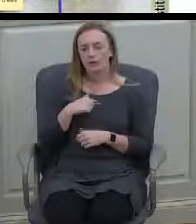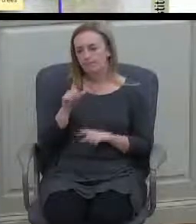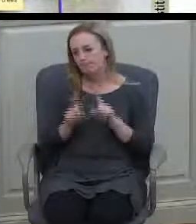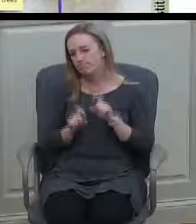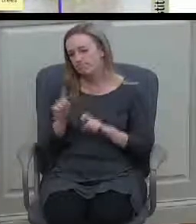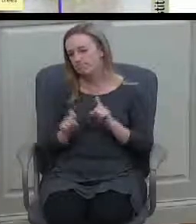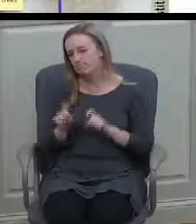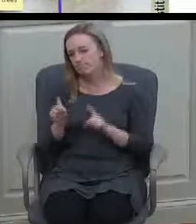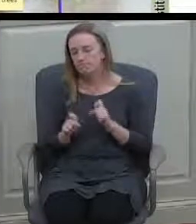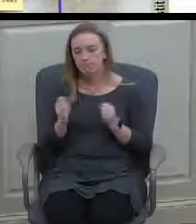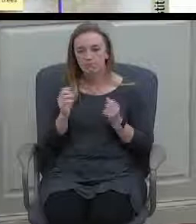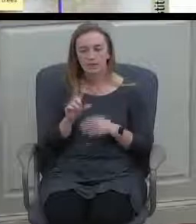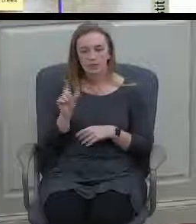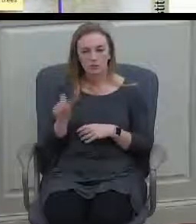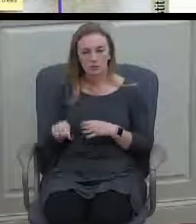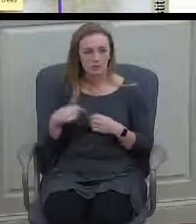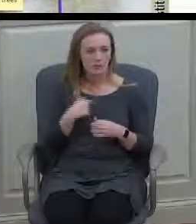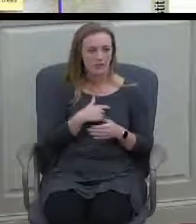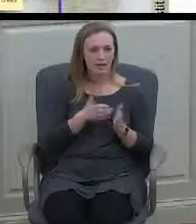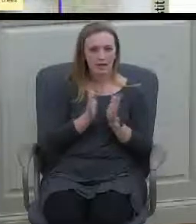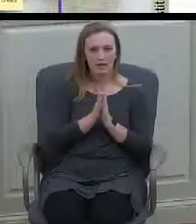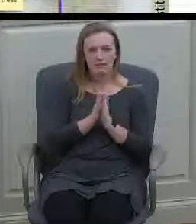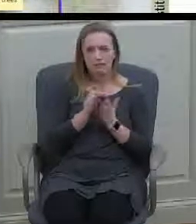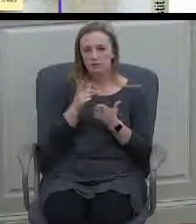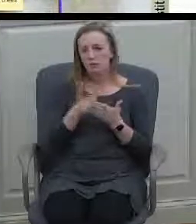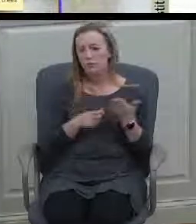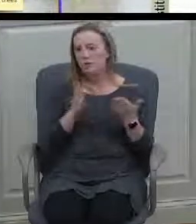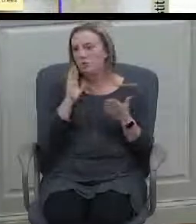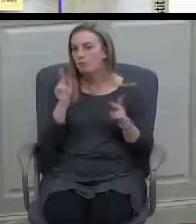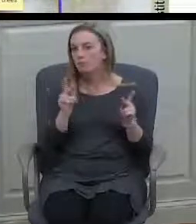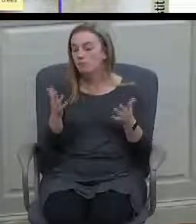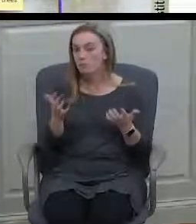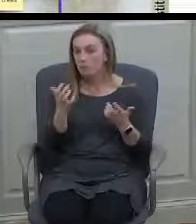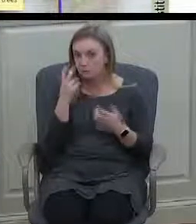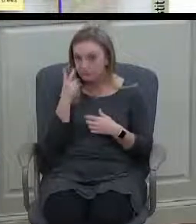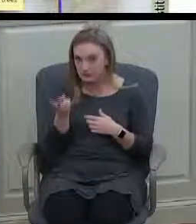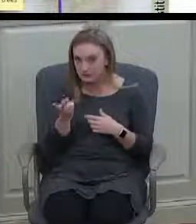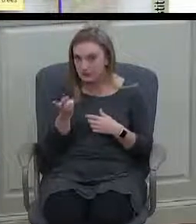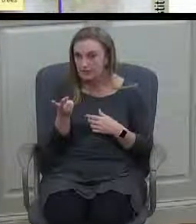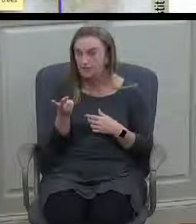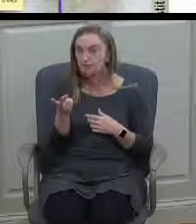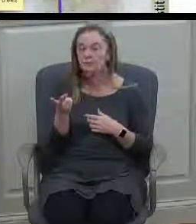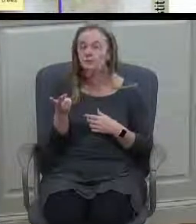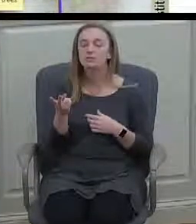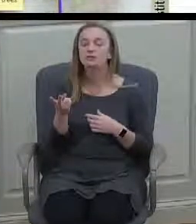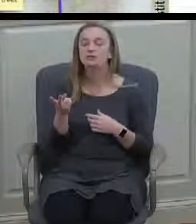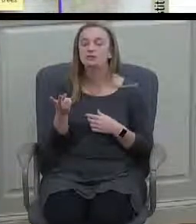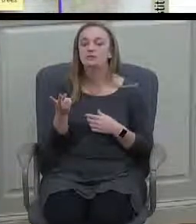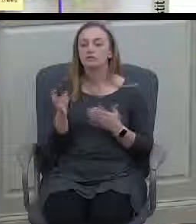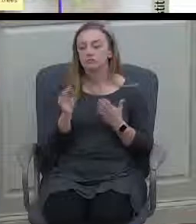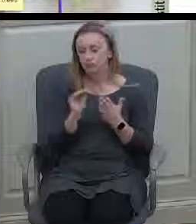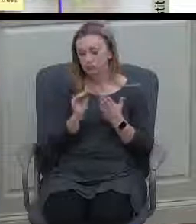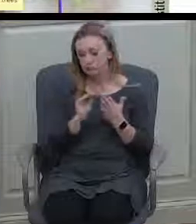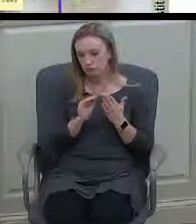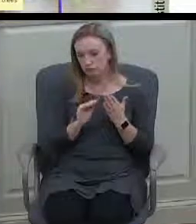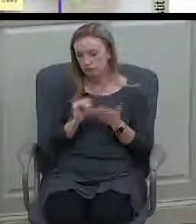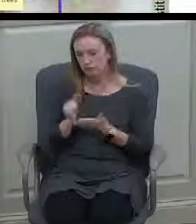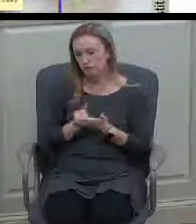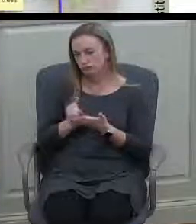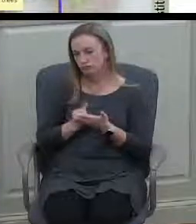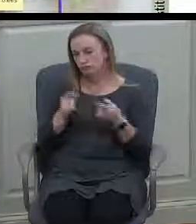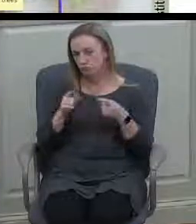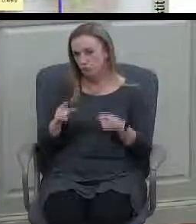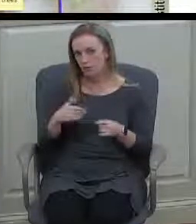asked, what would people like to see? And we kind of took notes and sketched while we had